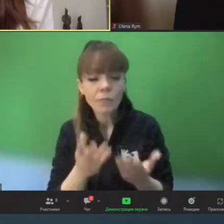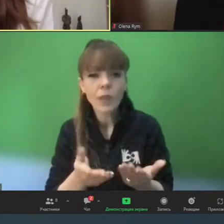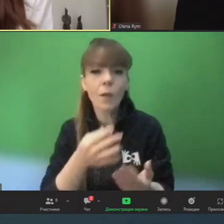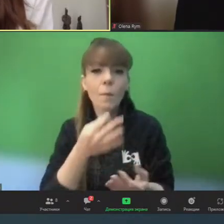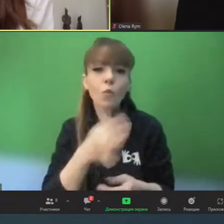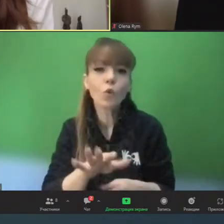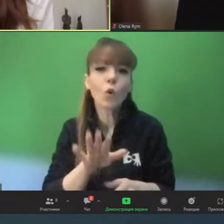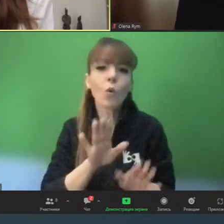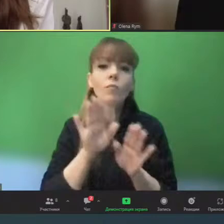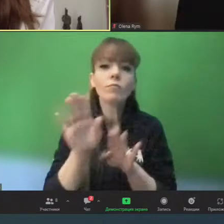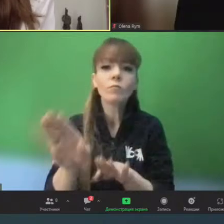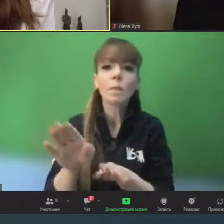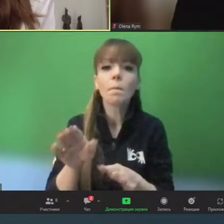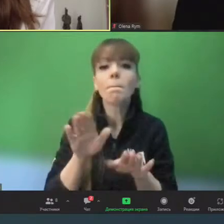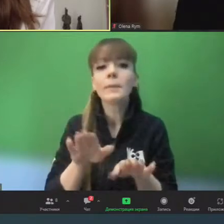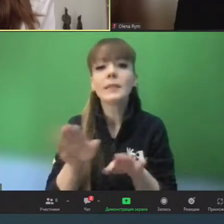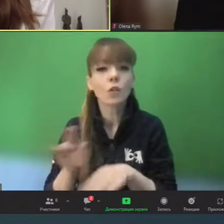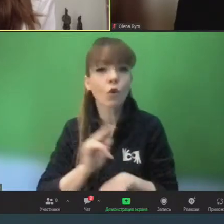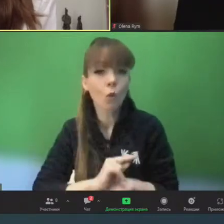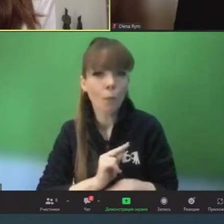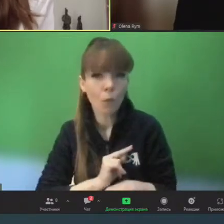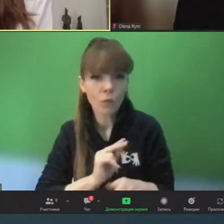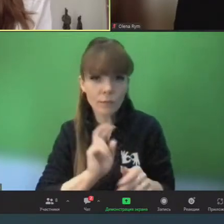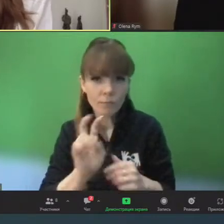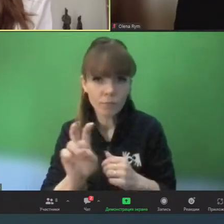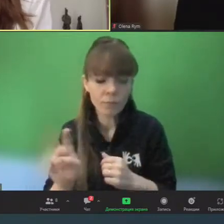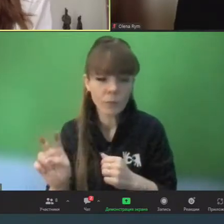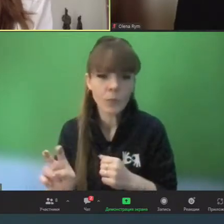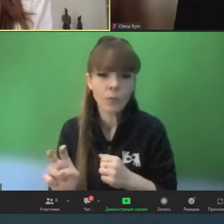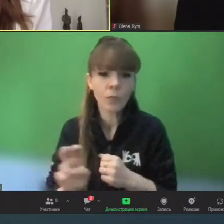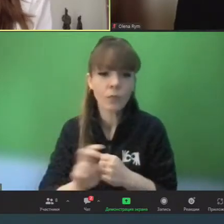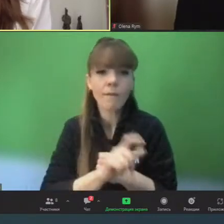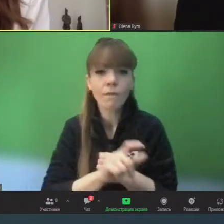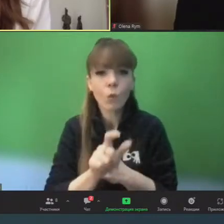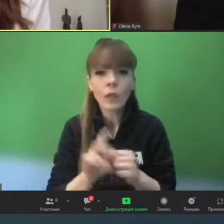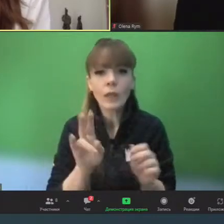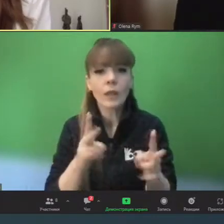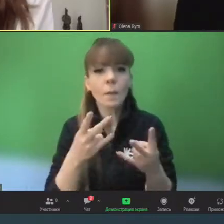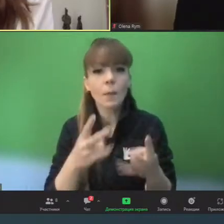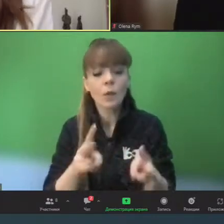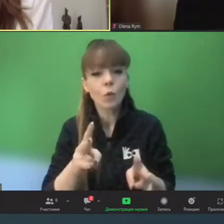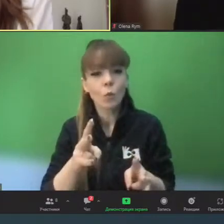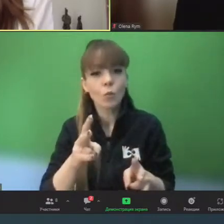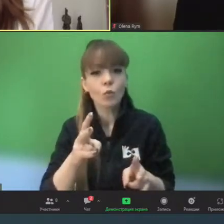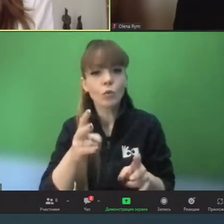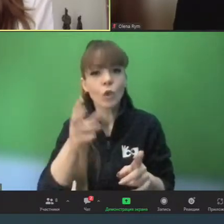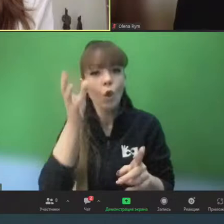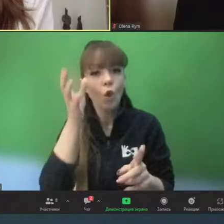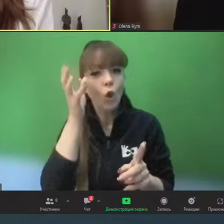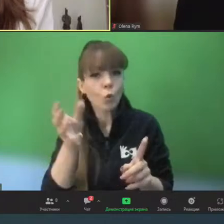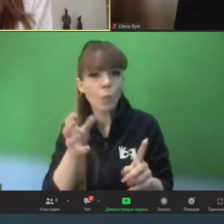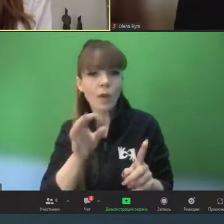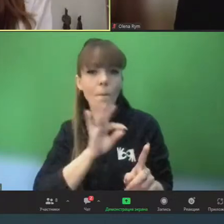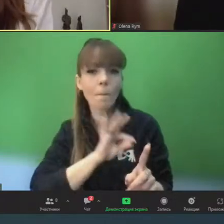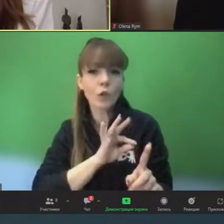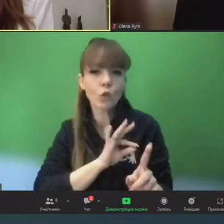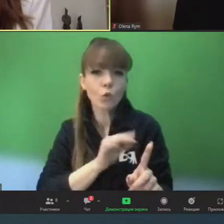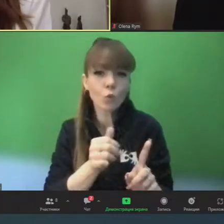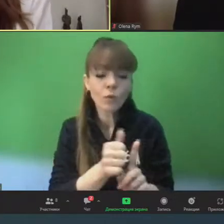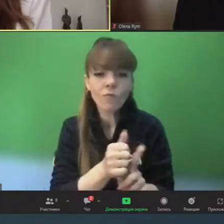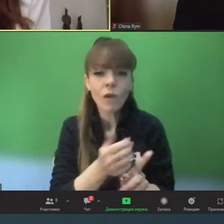transportation. They have open access to any place where they work. They don't need